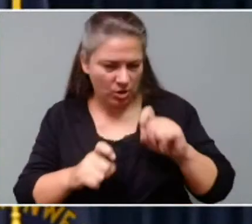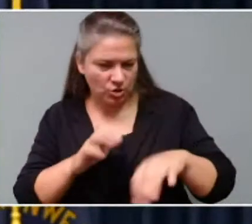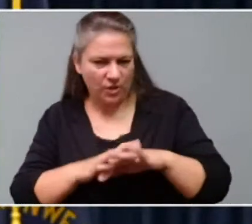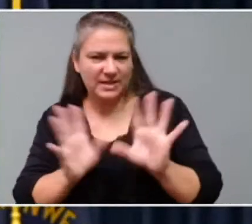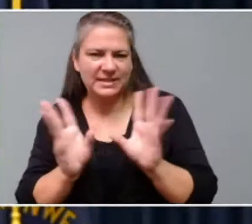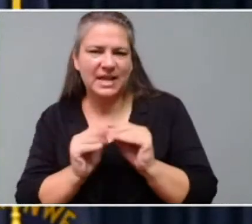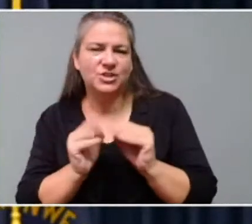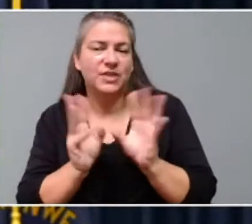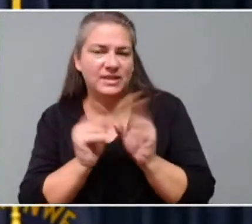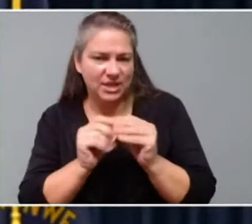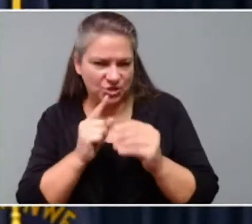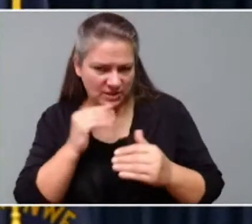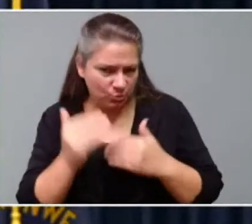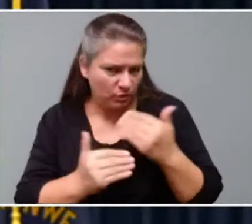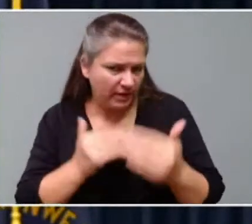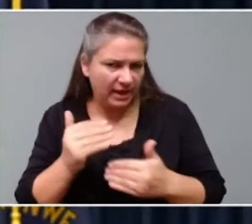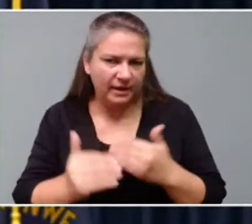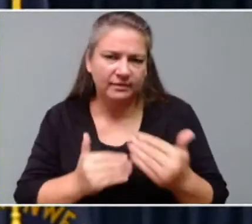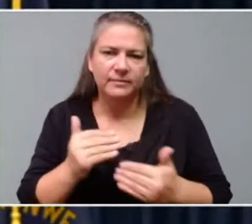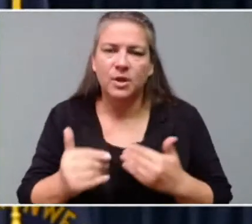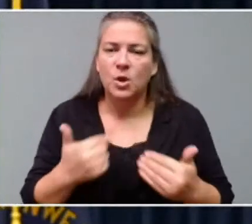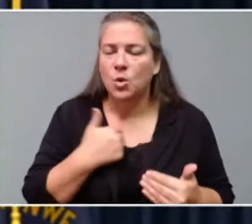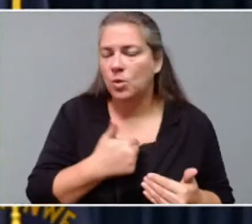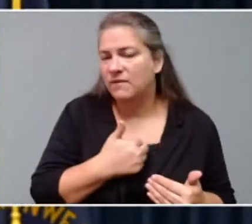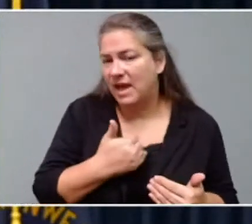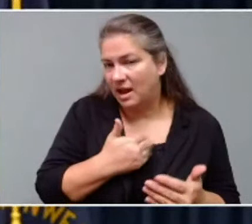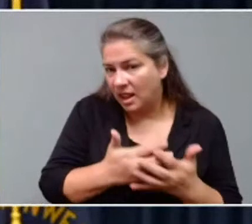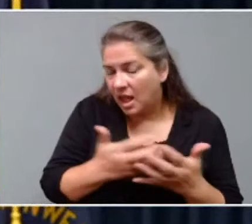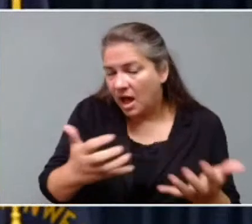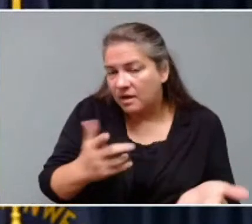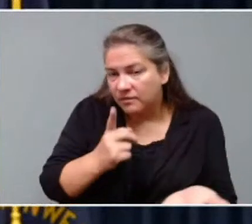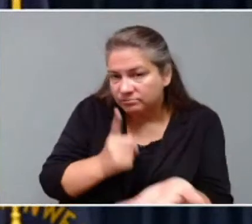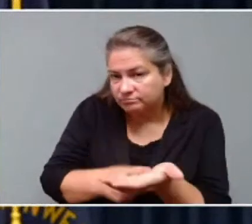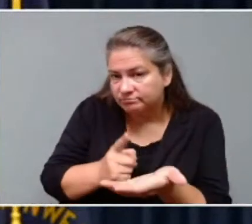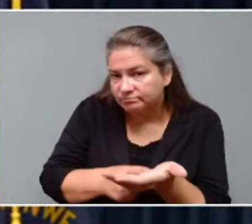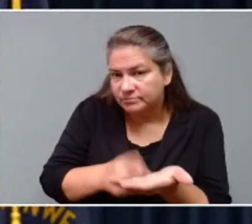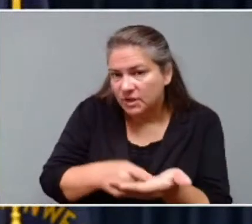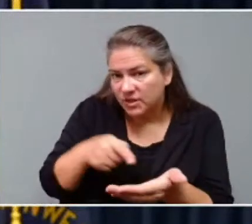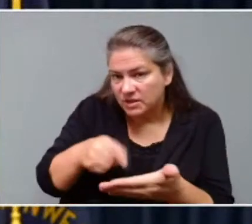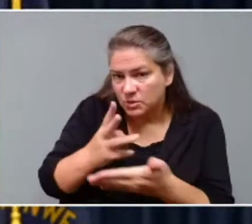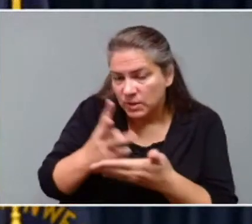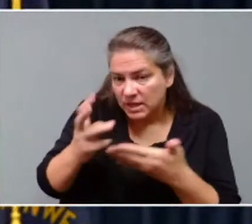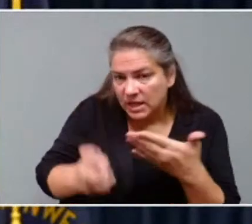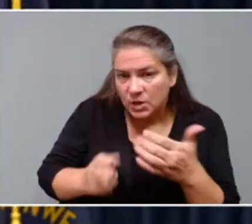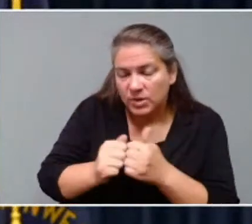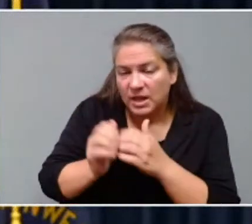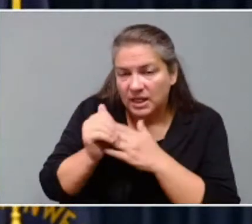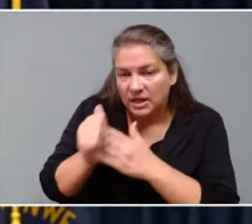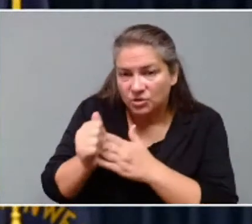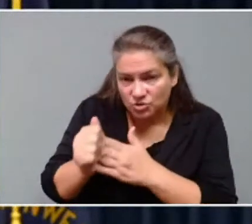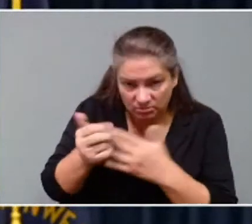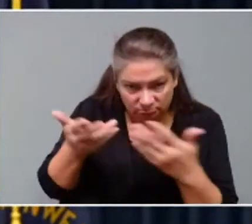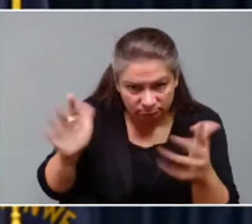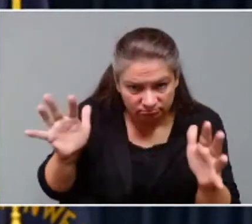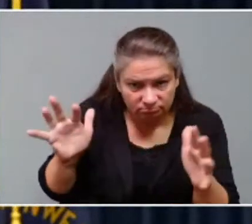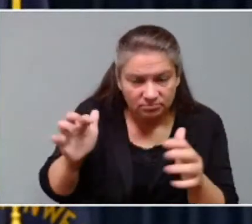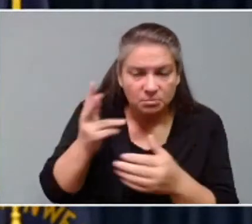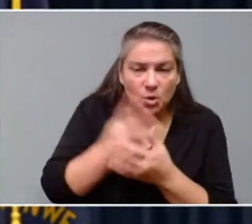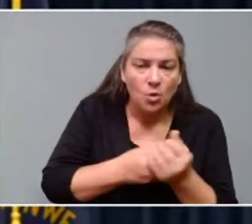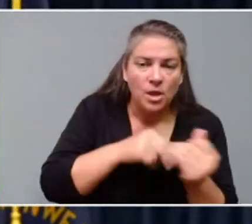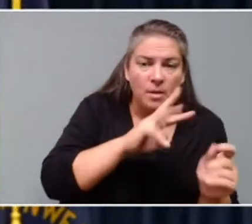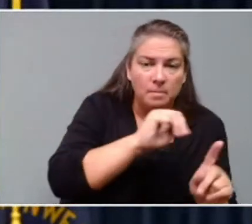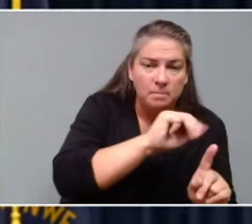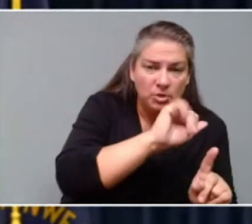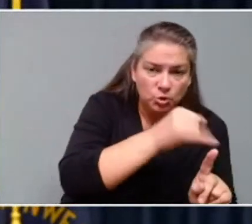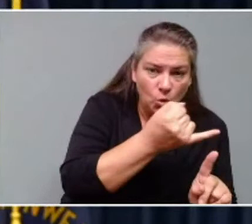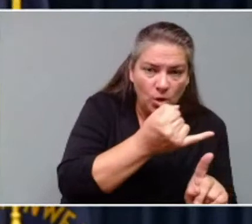along. We have had a lot of conversations over the weekend with leadership from both the majority and the minority